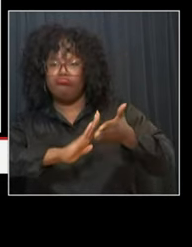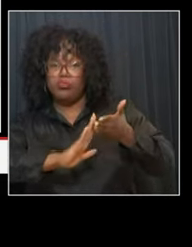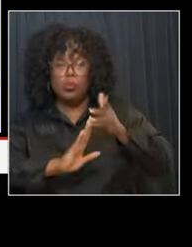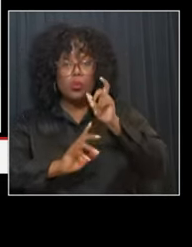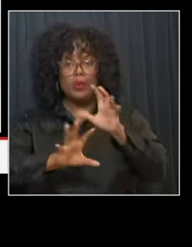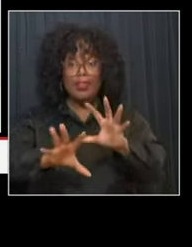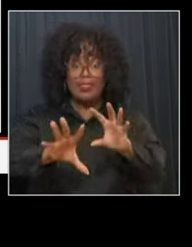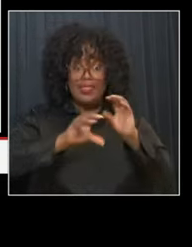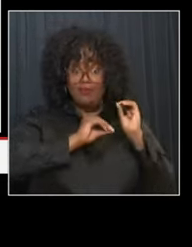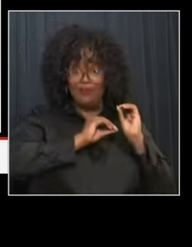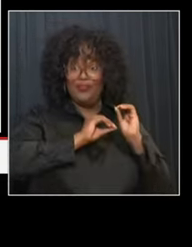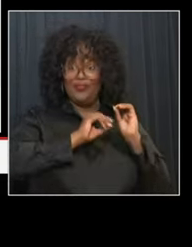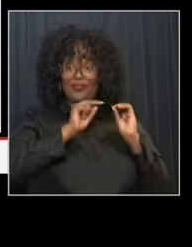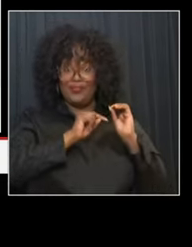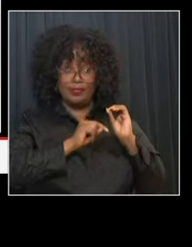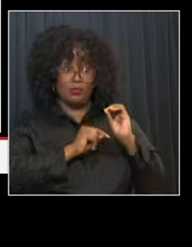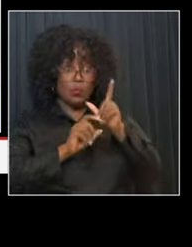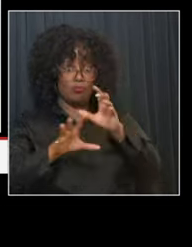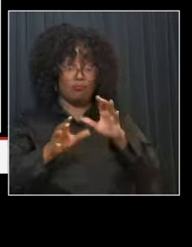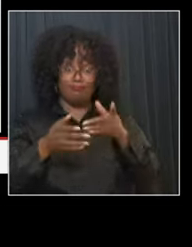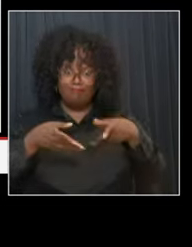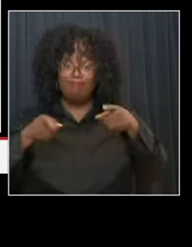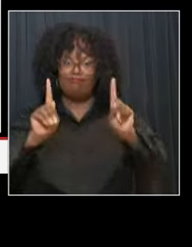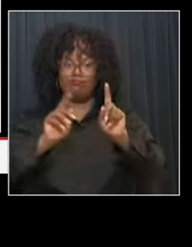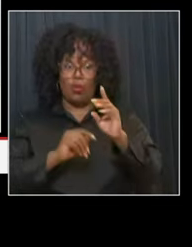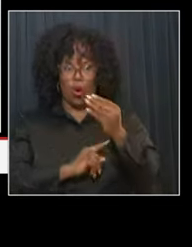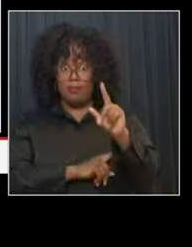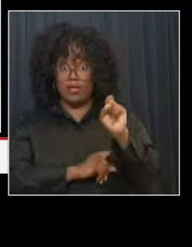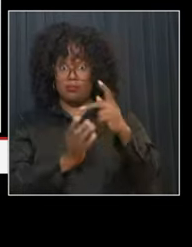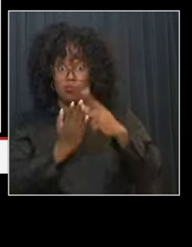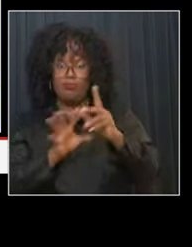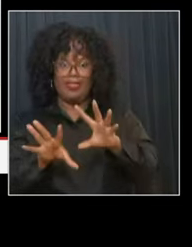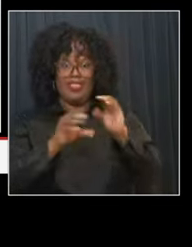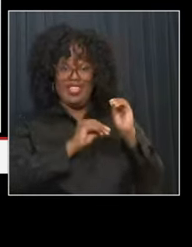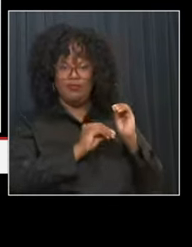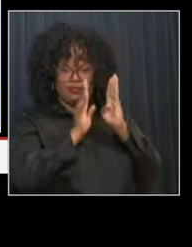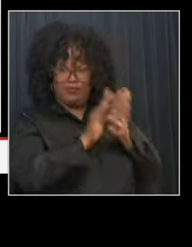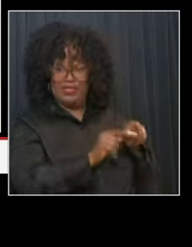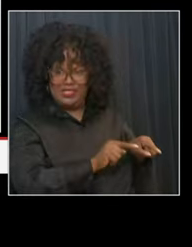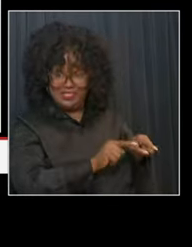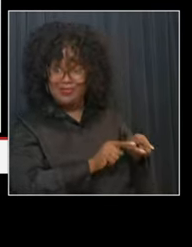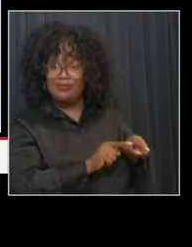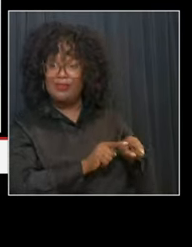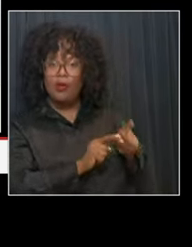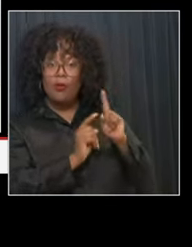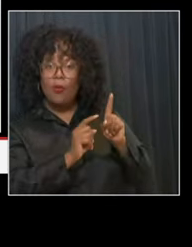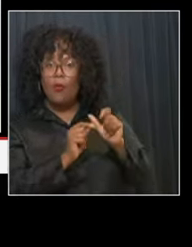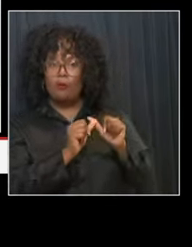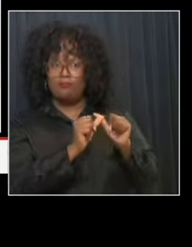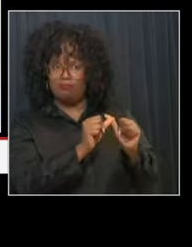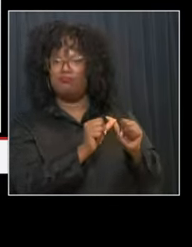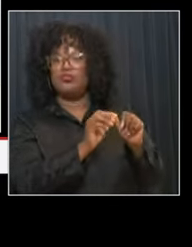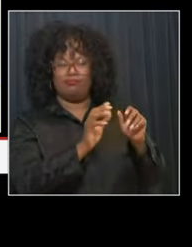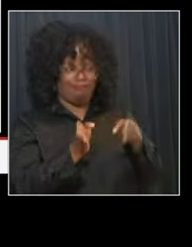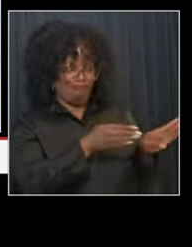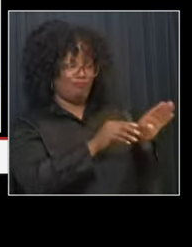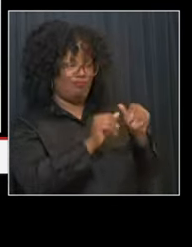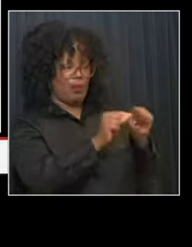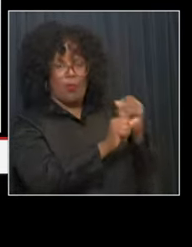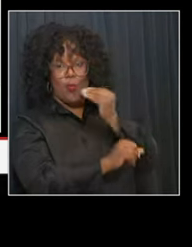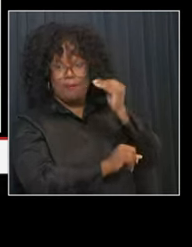housing. We are very excited that we get to increase and expand DC Flex with a $5.6